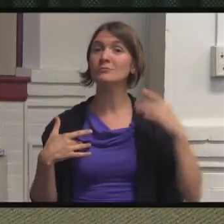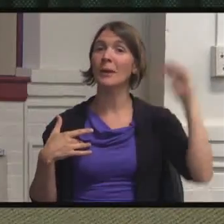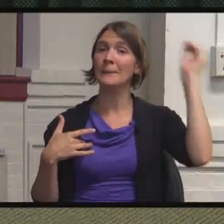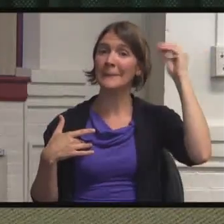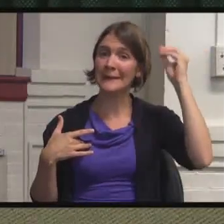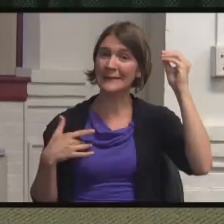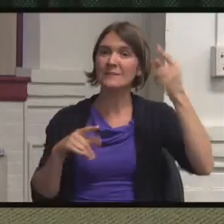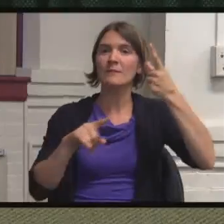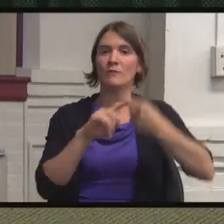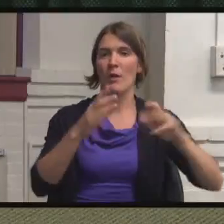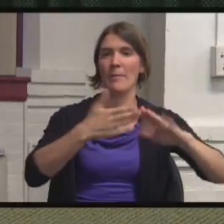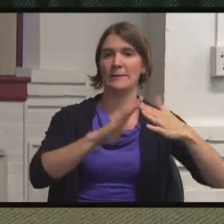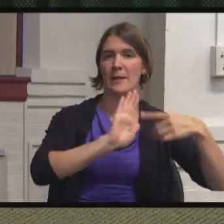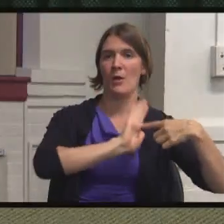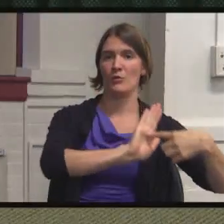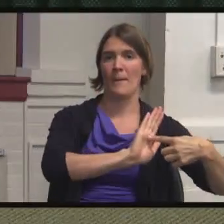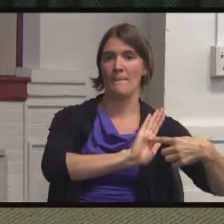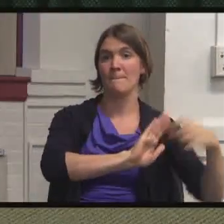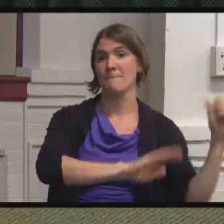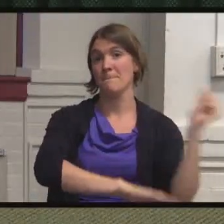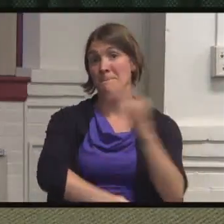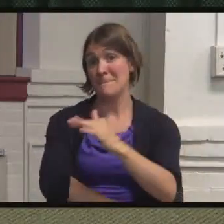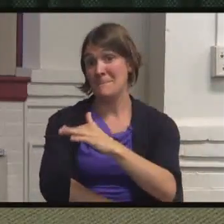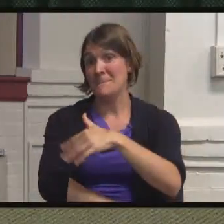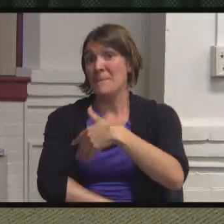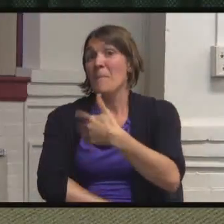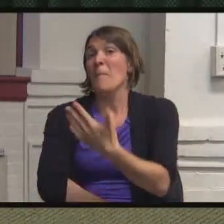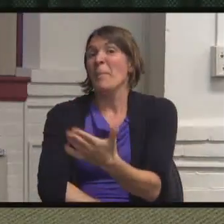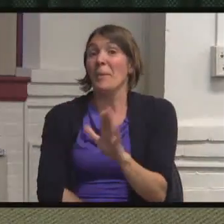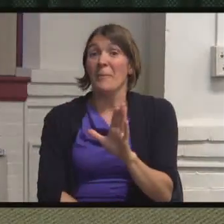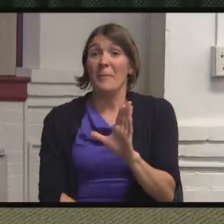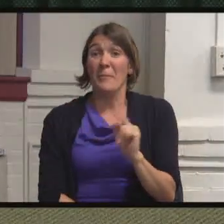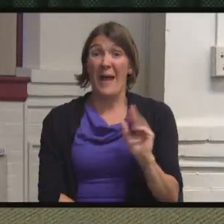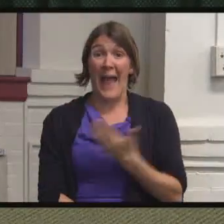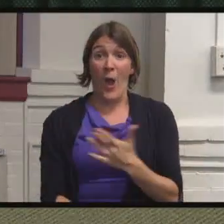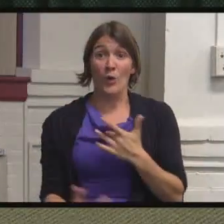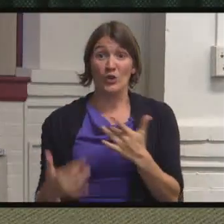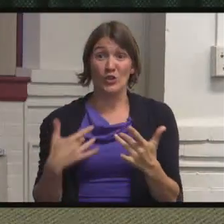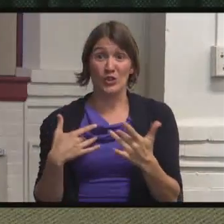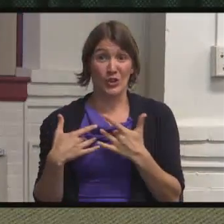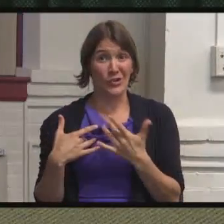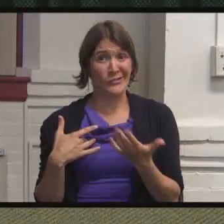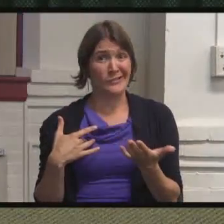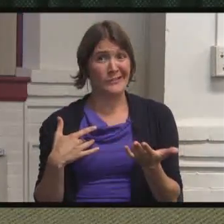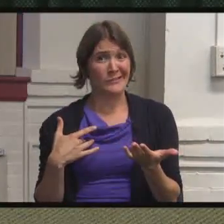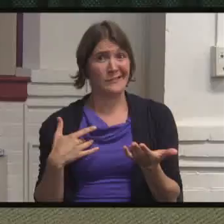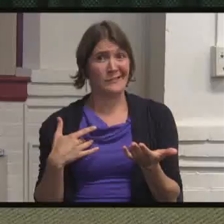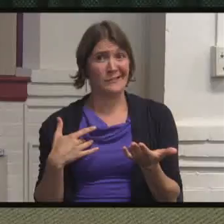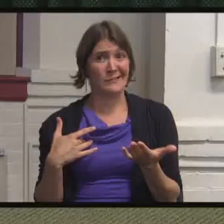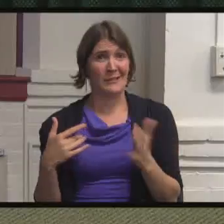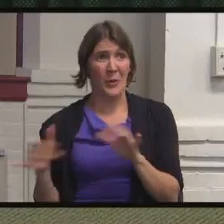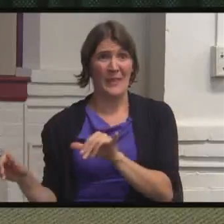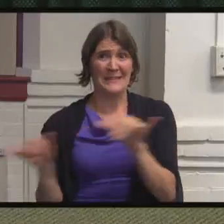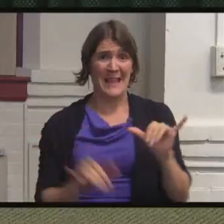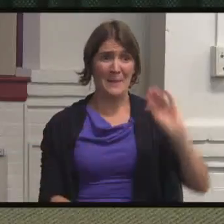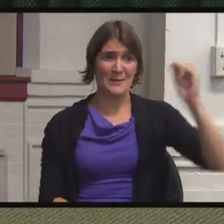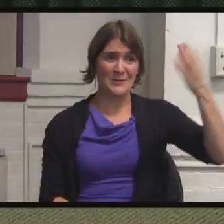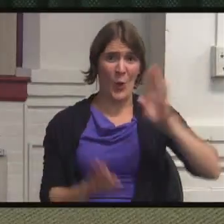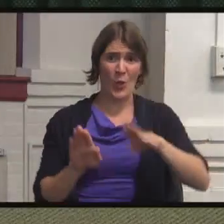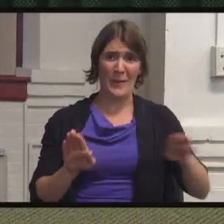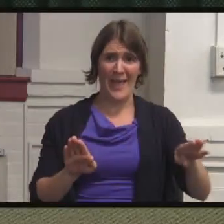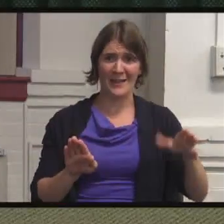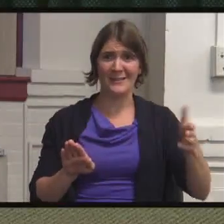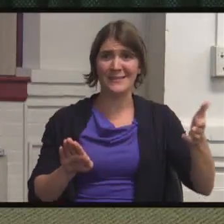of the town. But ultimately, the concerns we expressed with respect to the solar development were